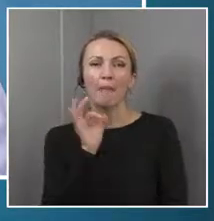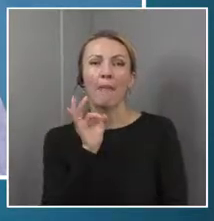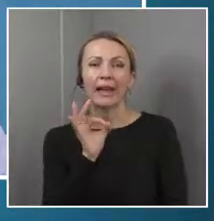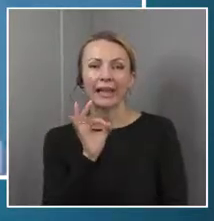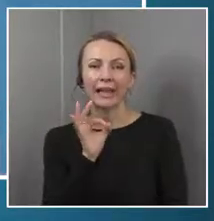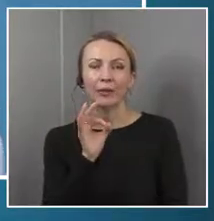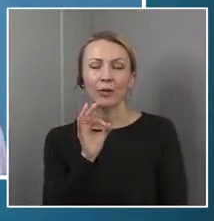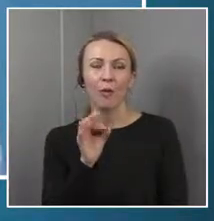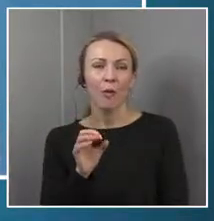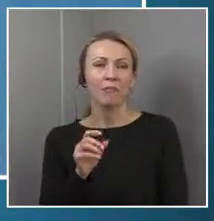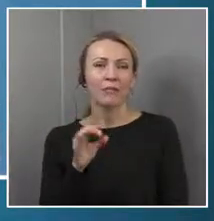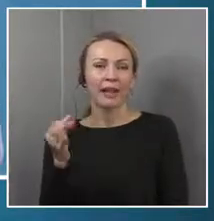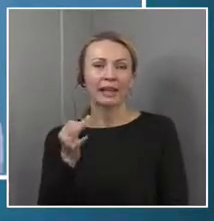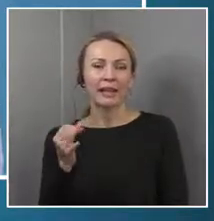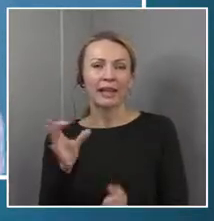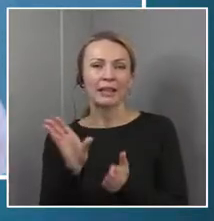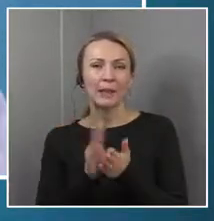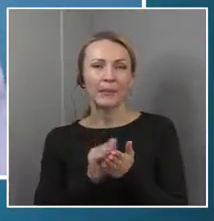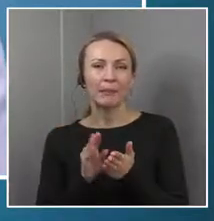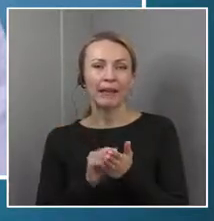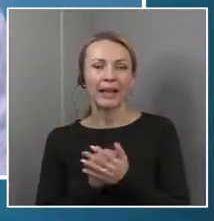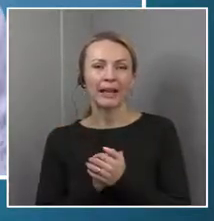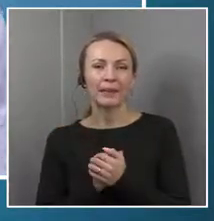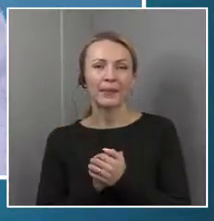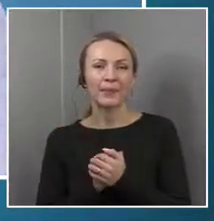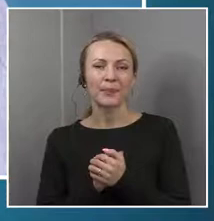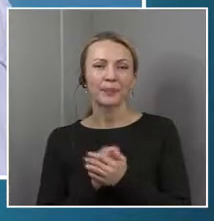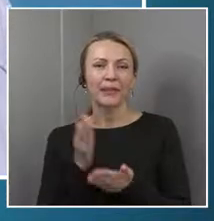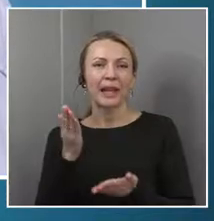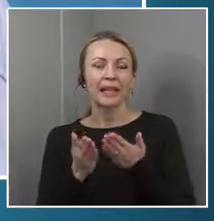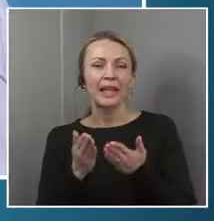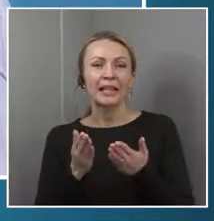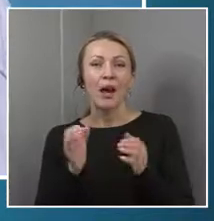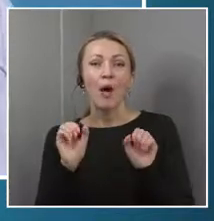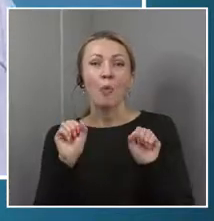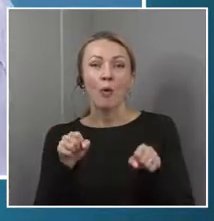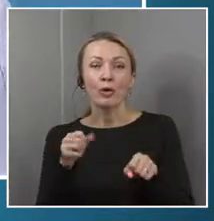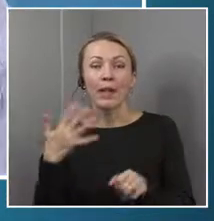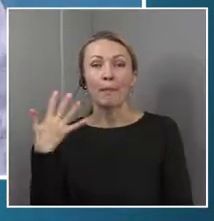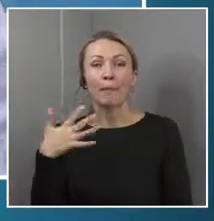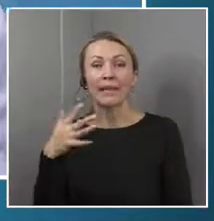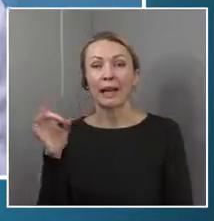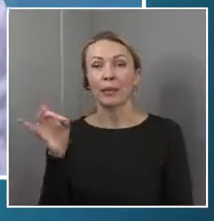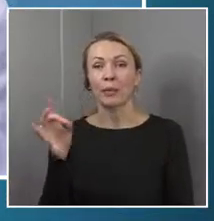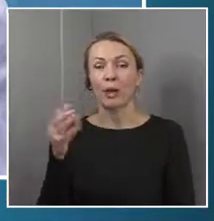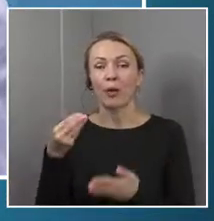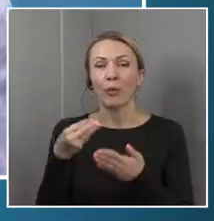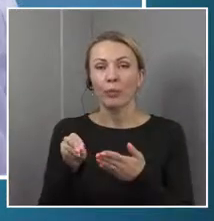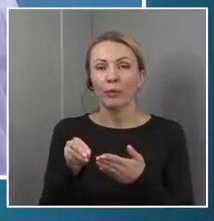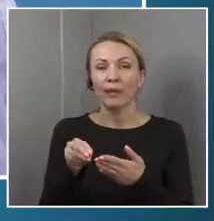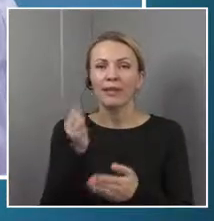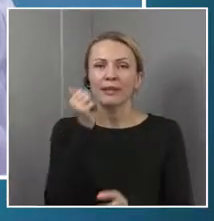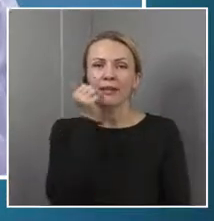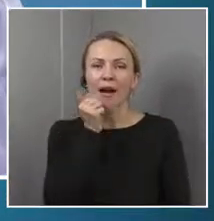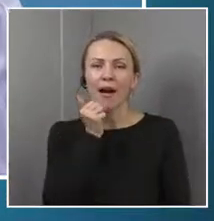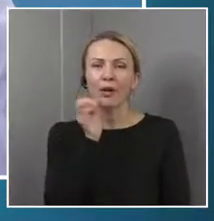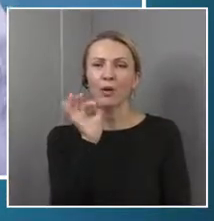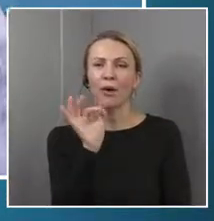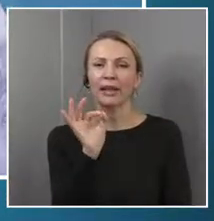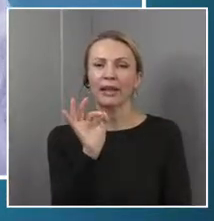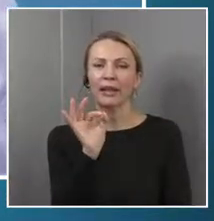And you only spend 50 ruble to buy it, but this coin becomes